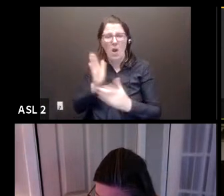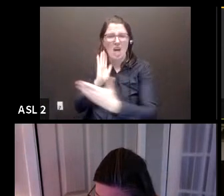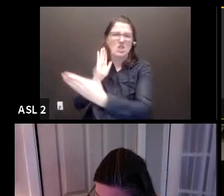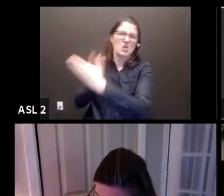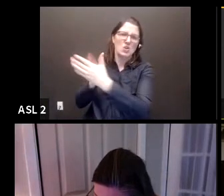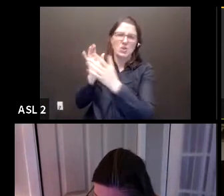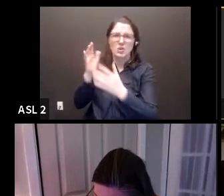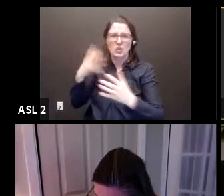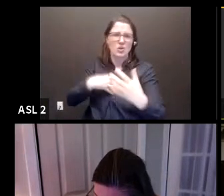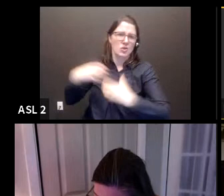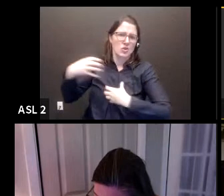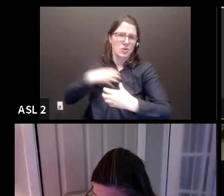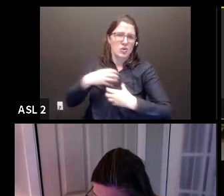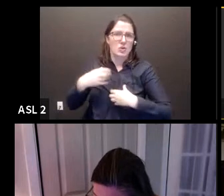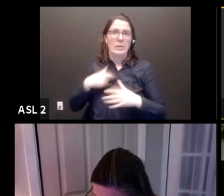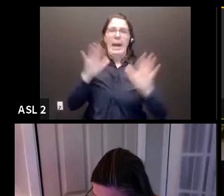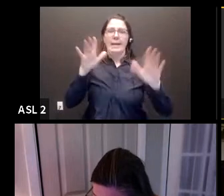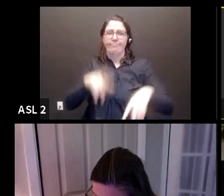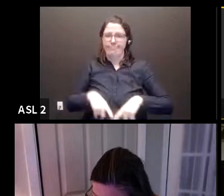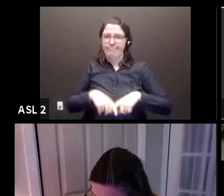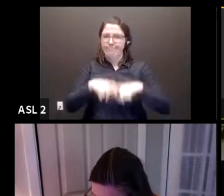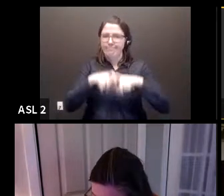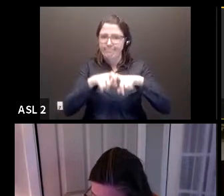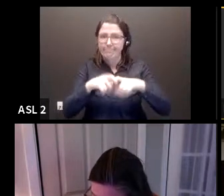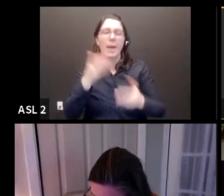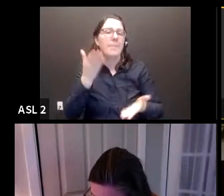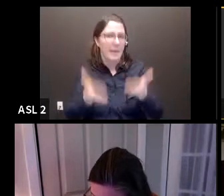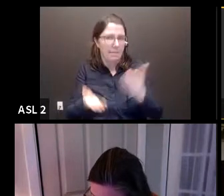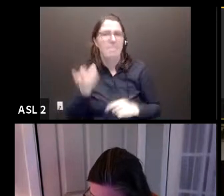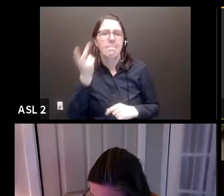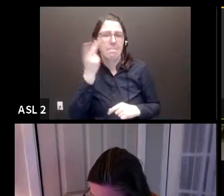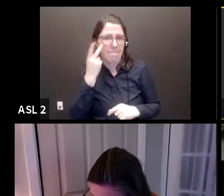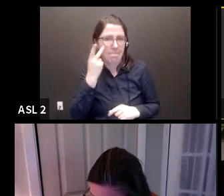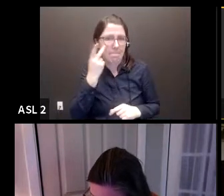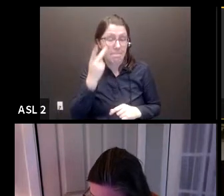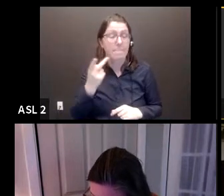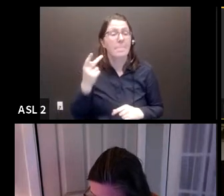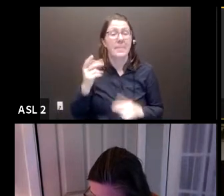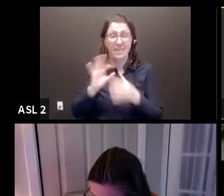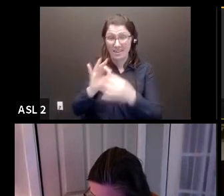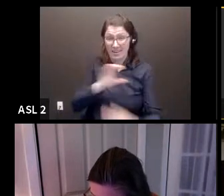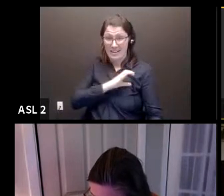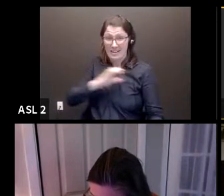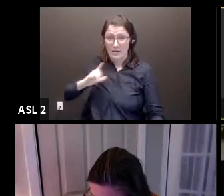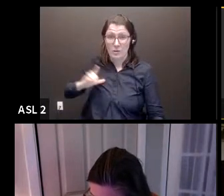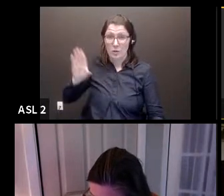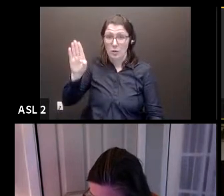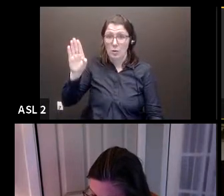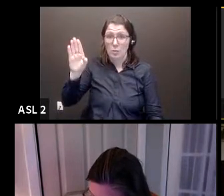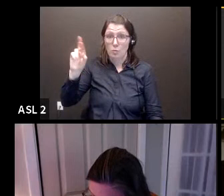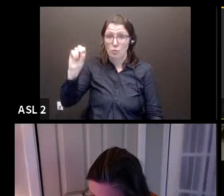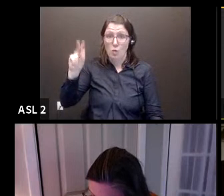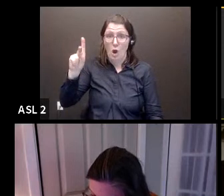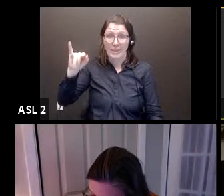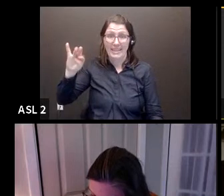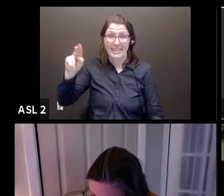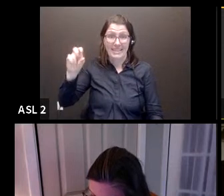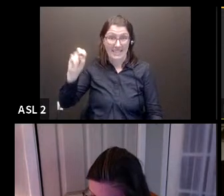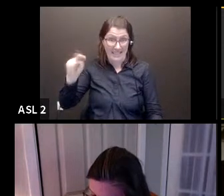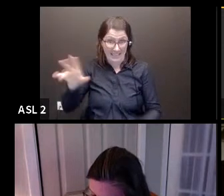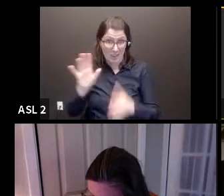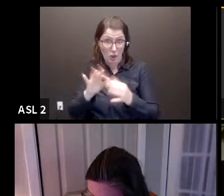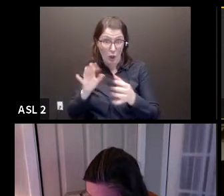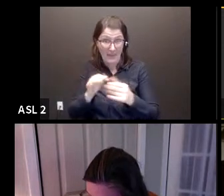but um to counselor brockington's point speeding is a huge issue red light